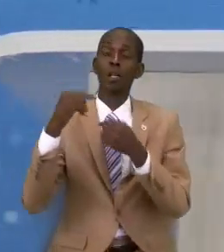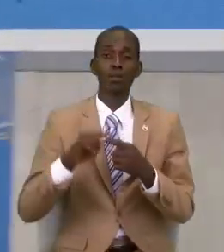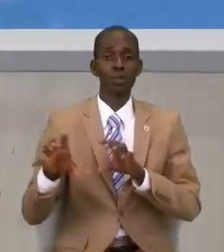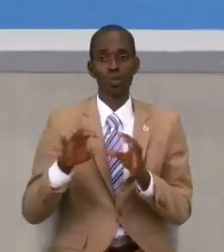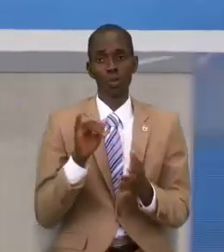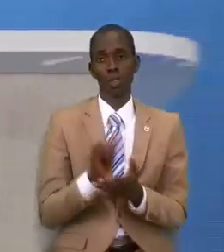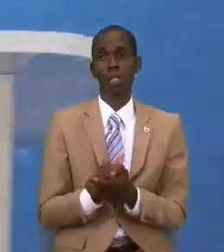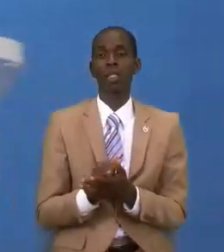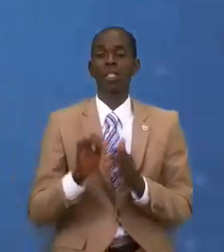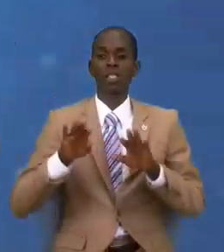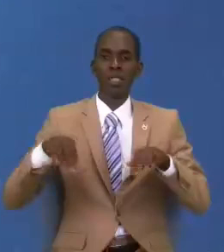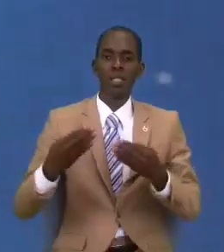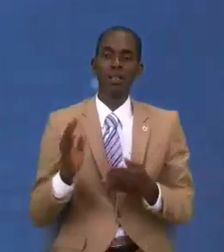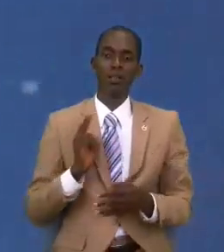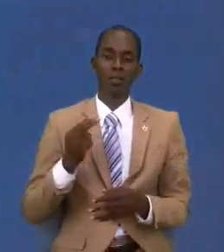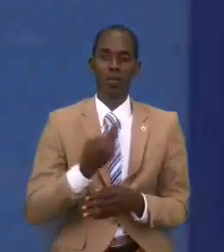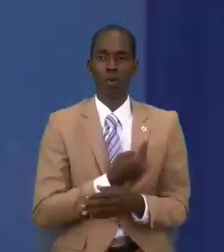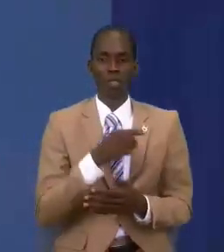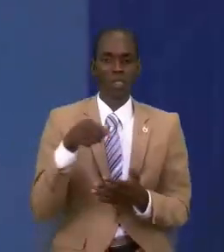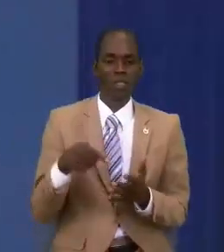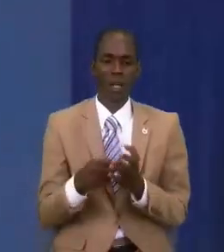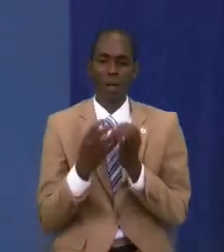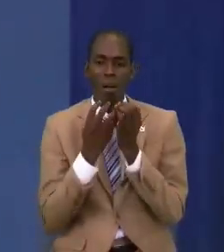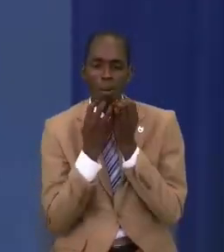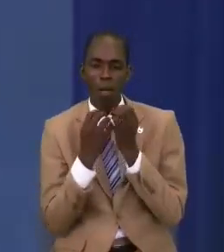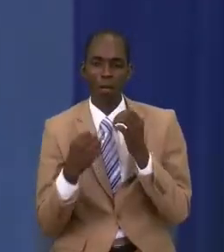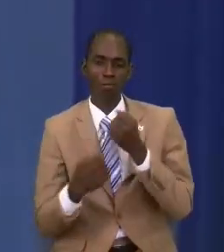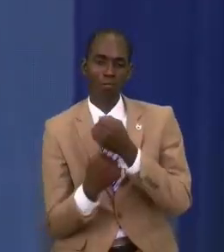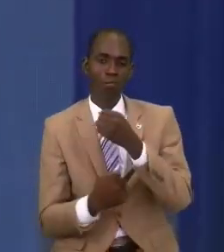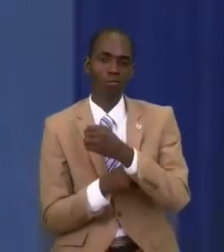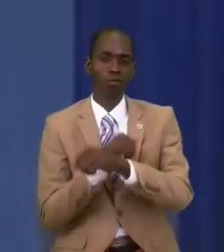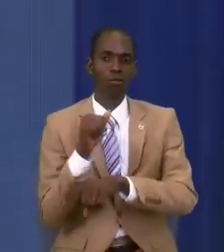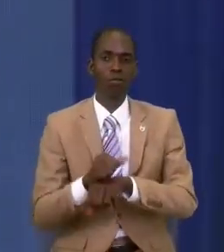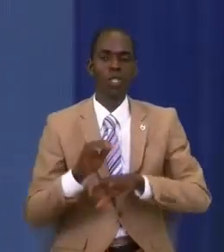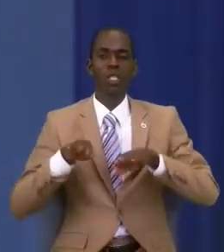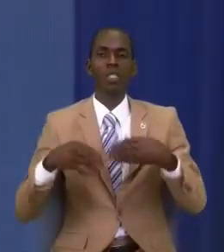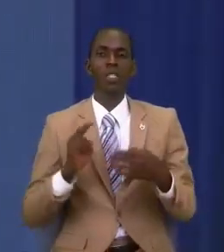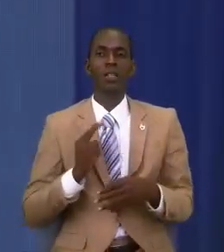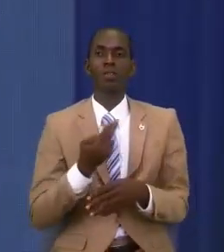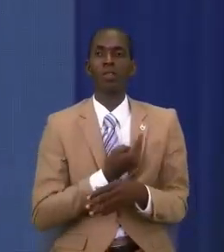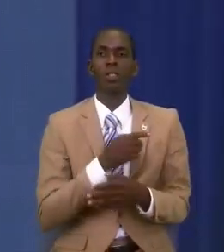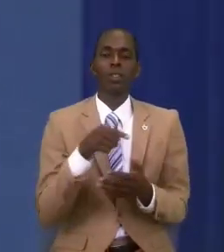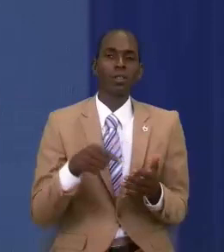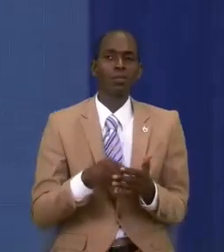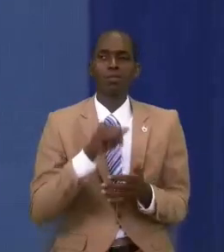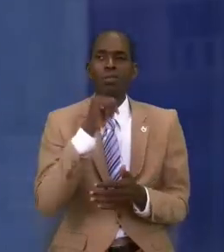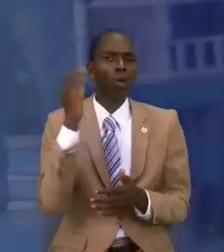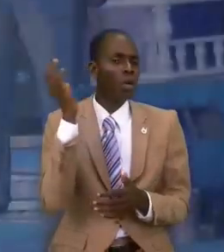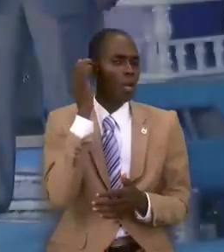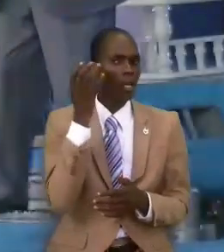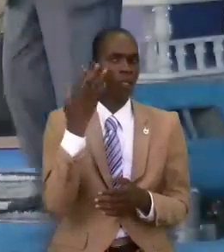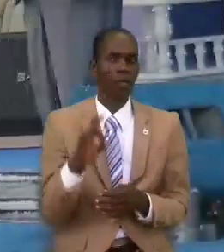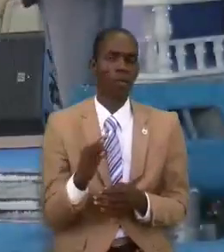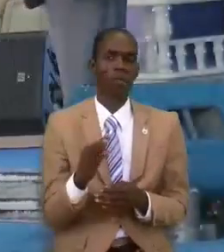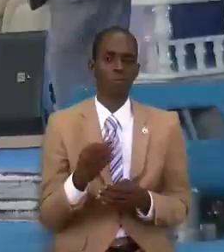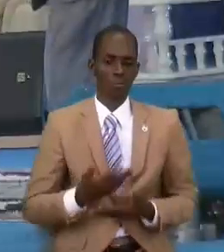to give us this unheard of birth by a virgin before we can